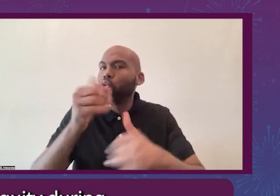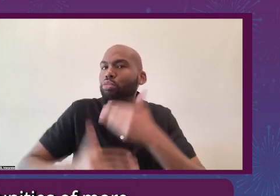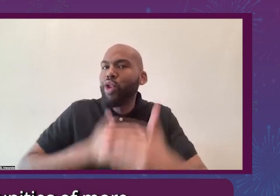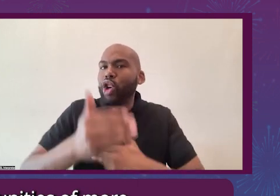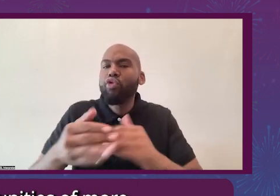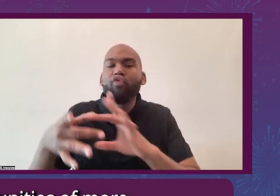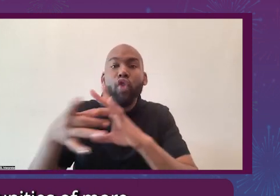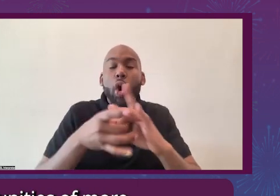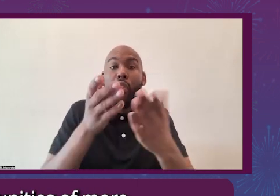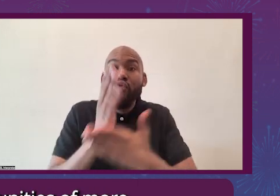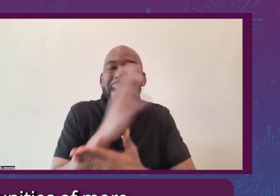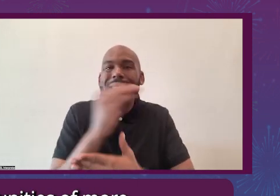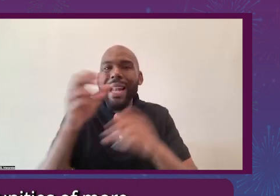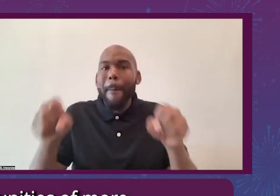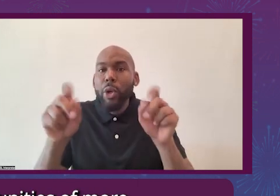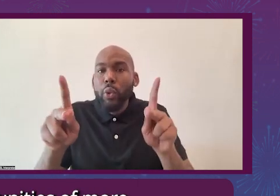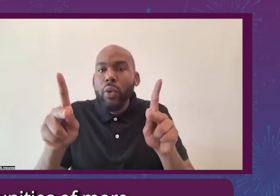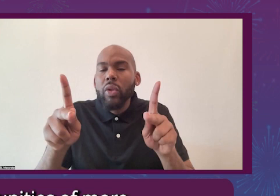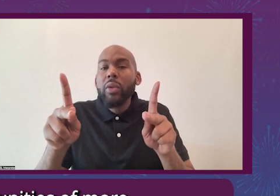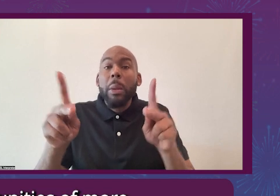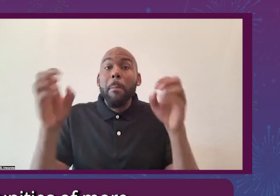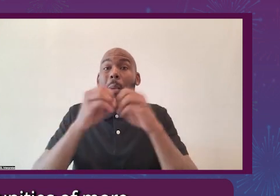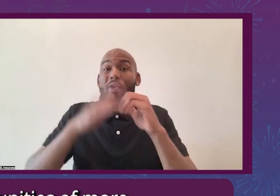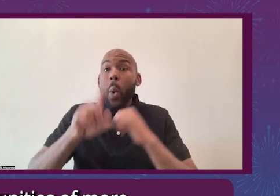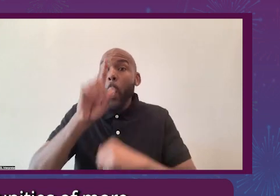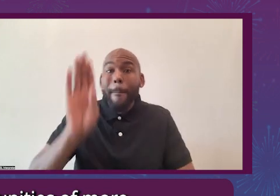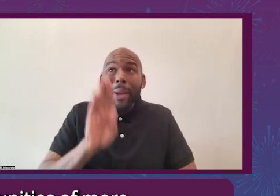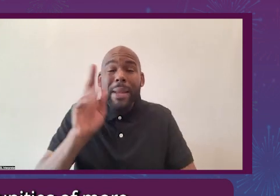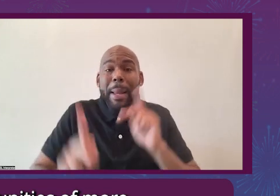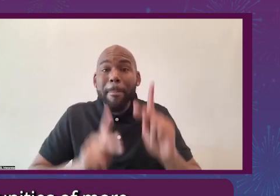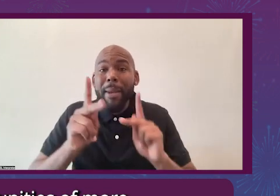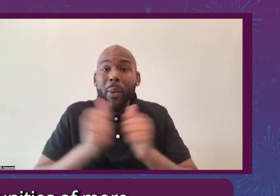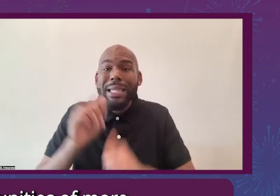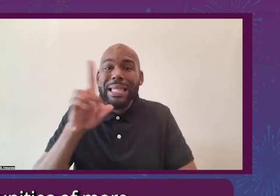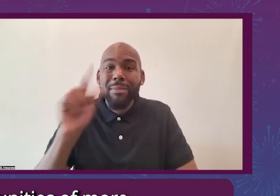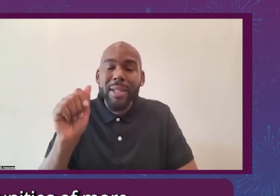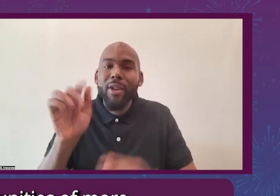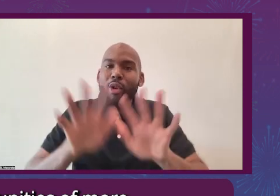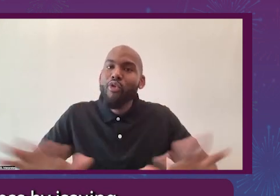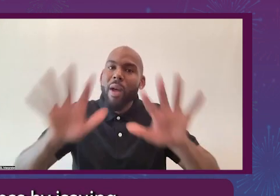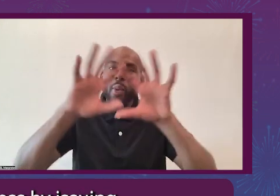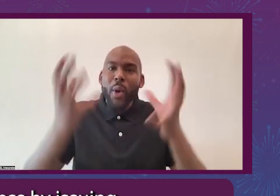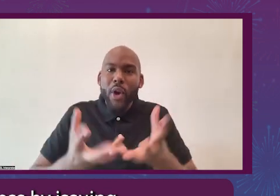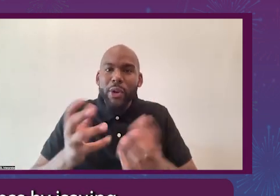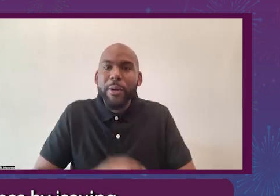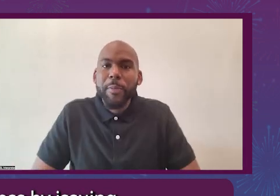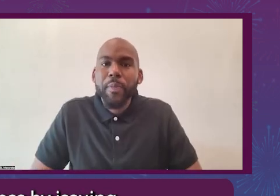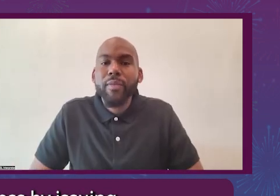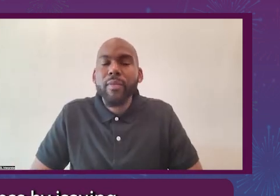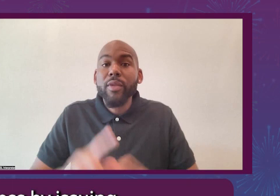continued progress regarding the rights and opportunities of more than 1 billion people with disabilities around the